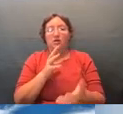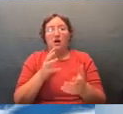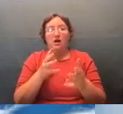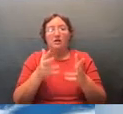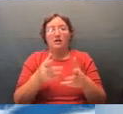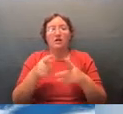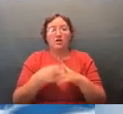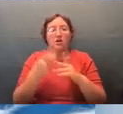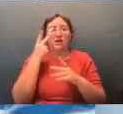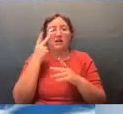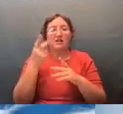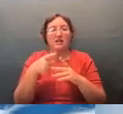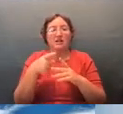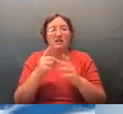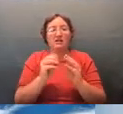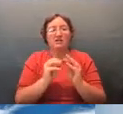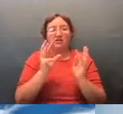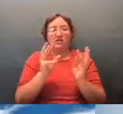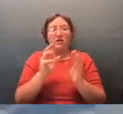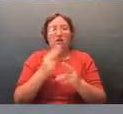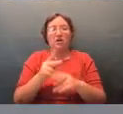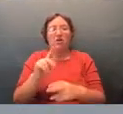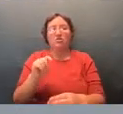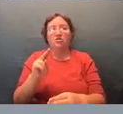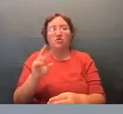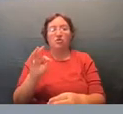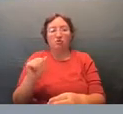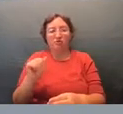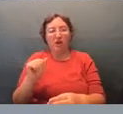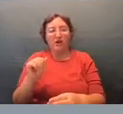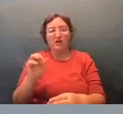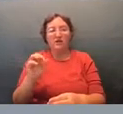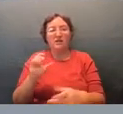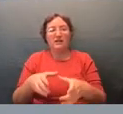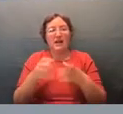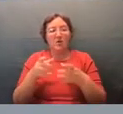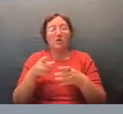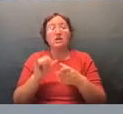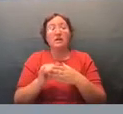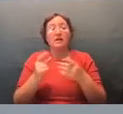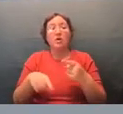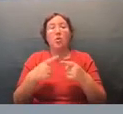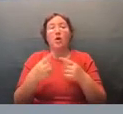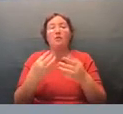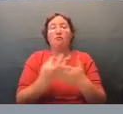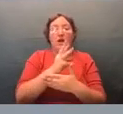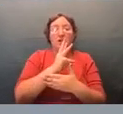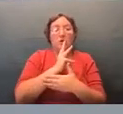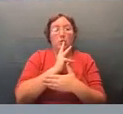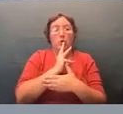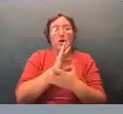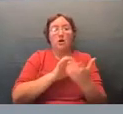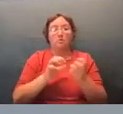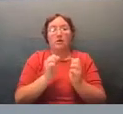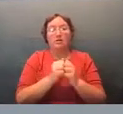seeing these tufa towers is what they are called. So what this is this is when fresh water mixes